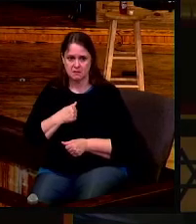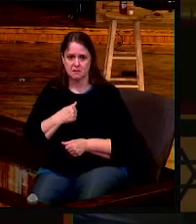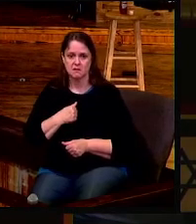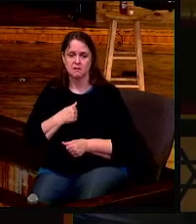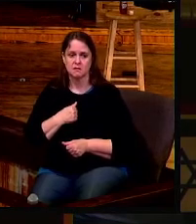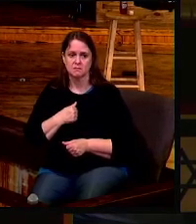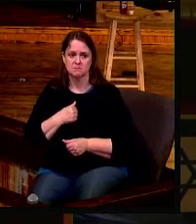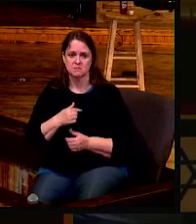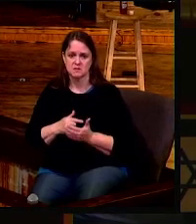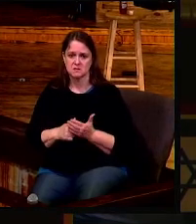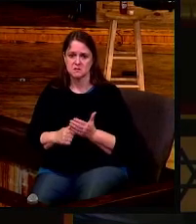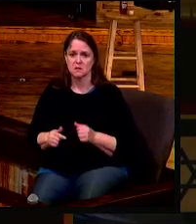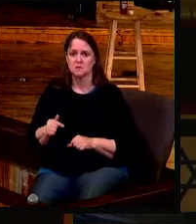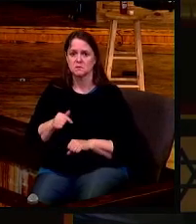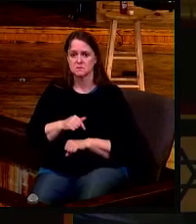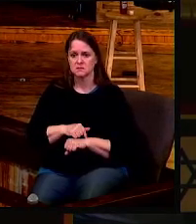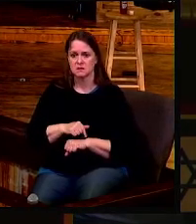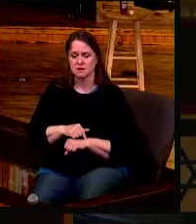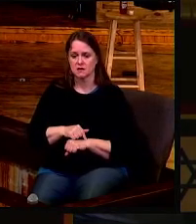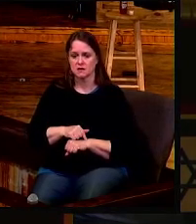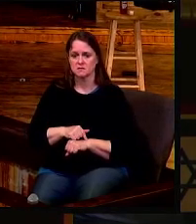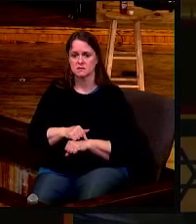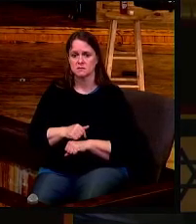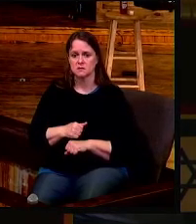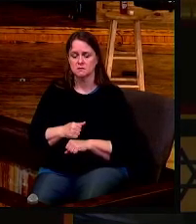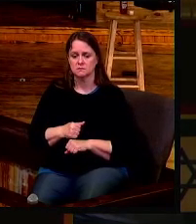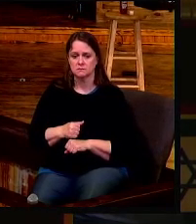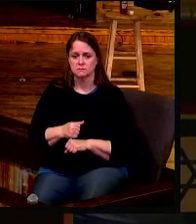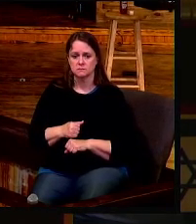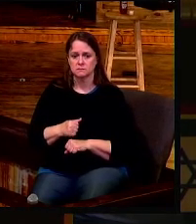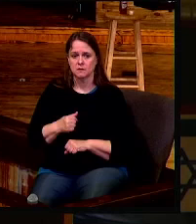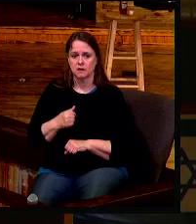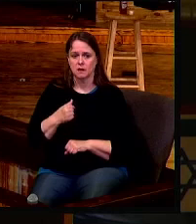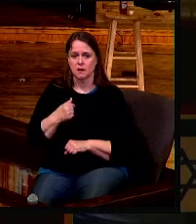But sometimes I take it too far.